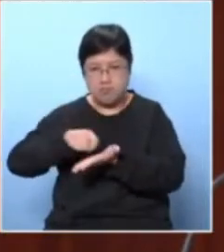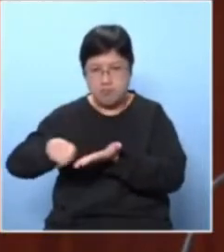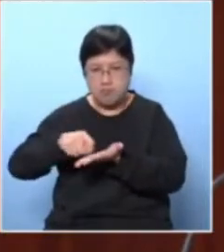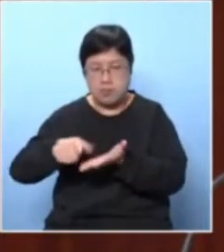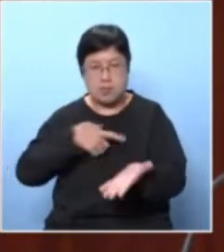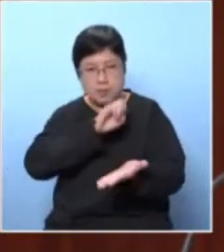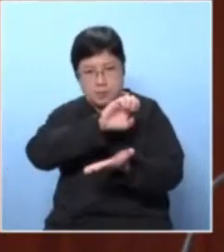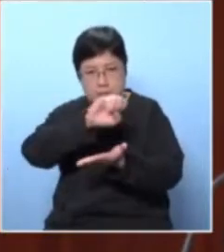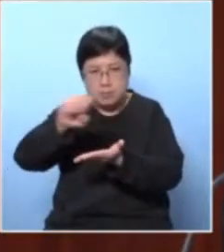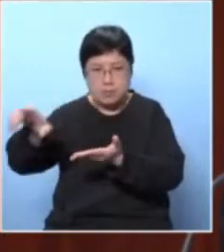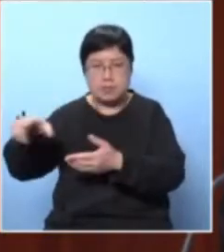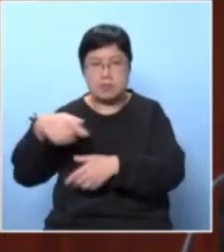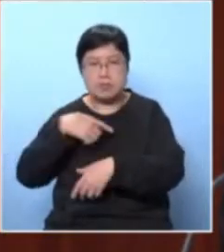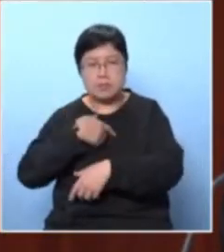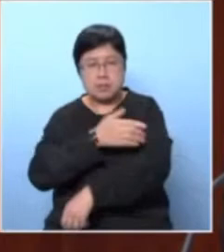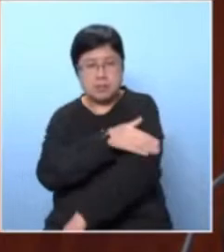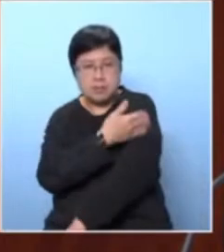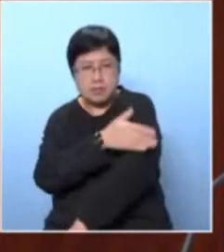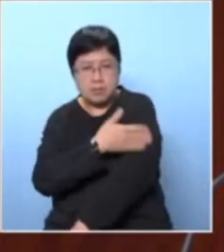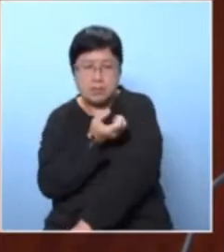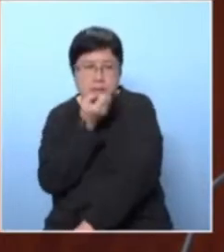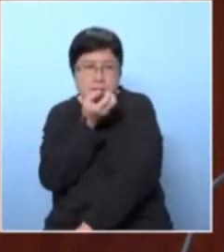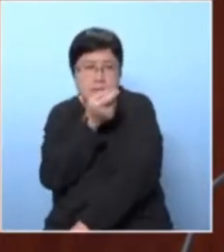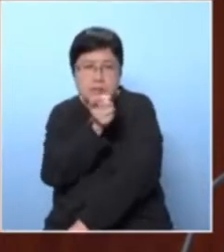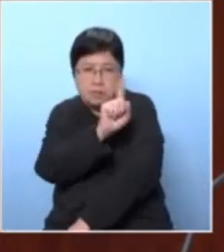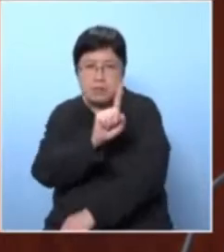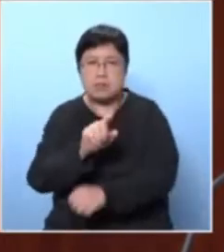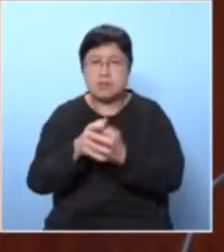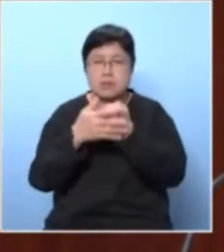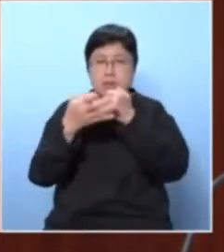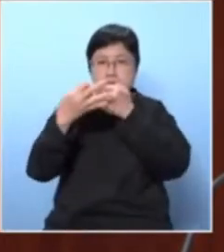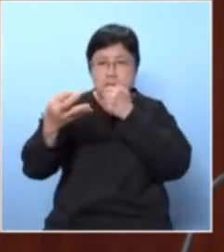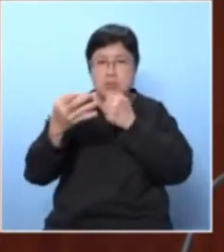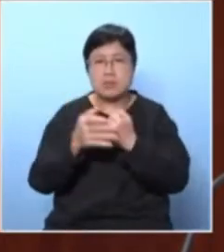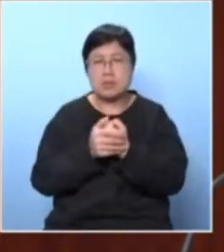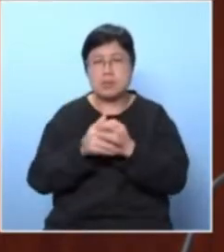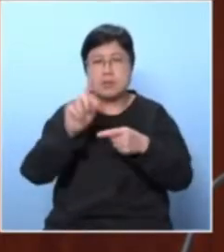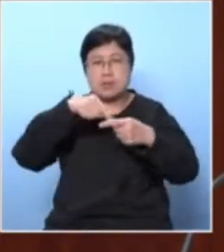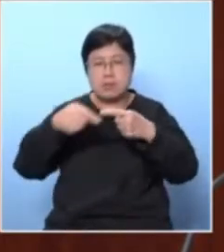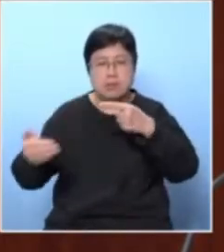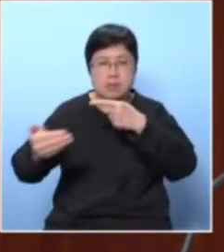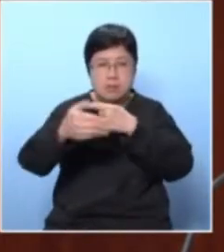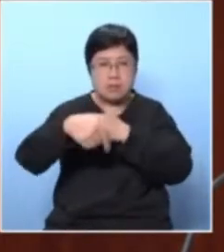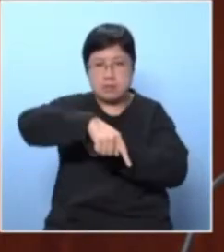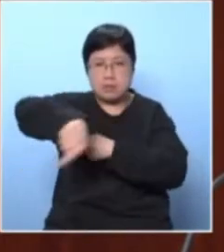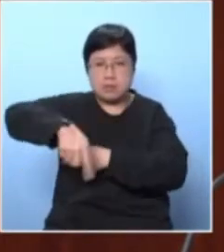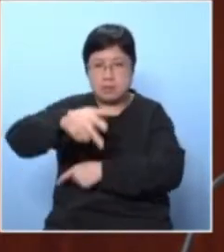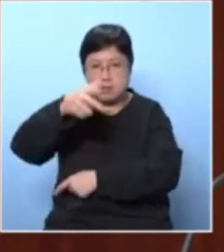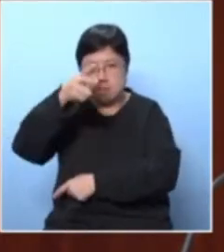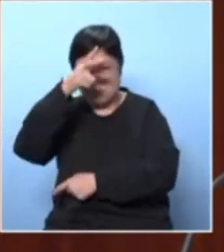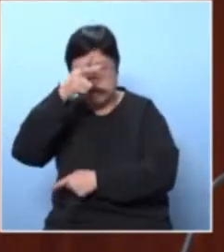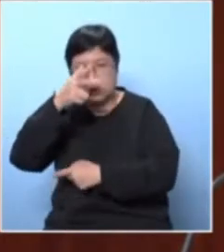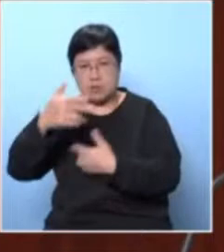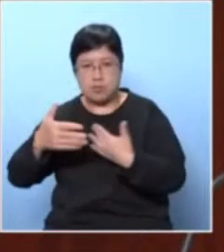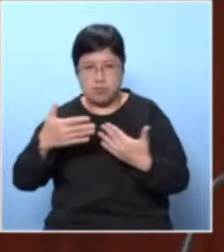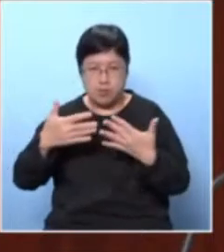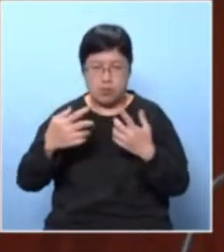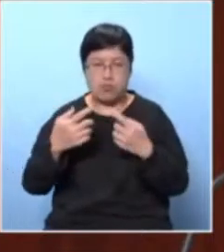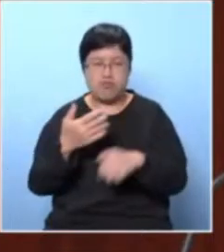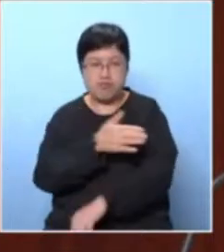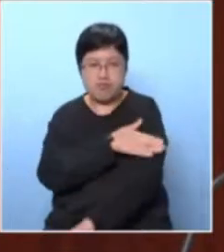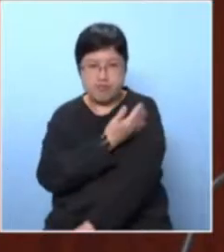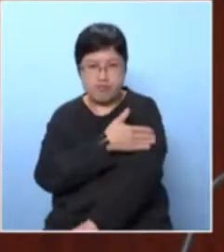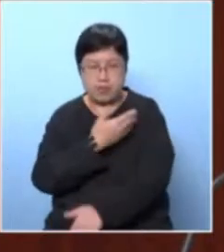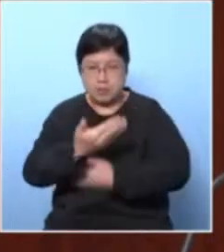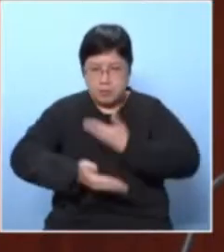is reviewing the draft, taking into account more comprehensive information. The CSB aims to issue the updated code in the first